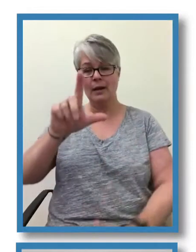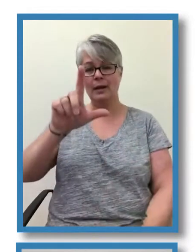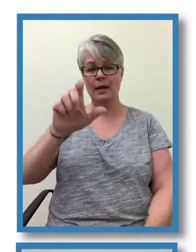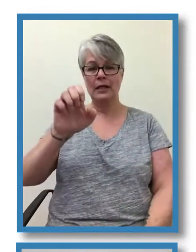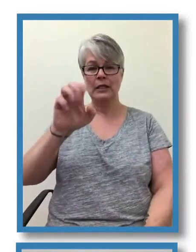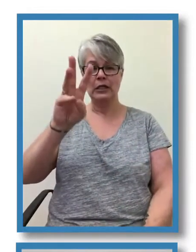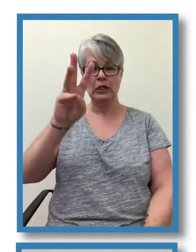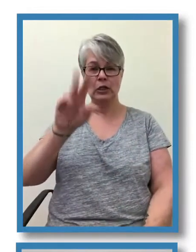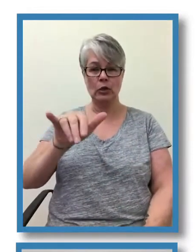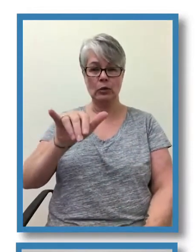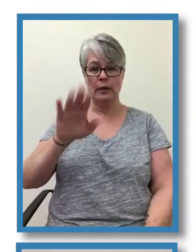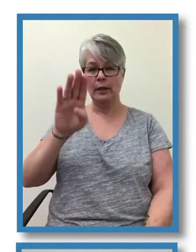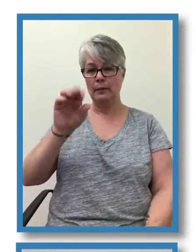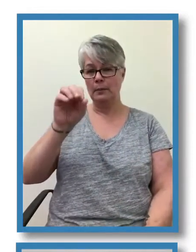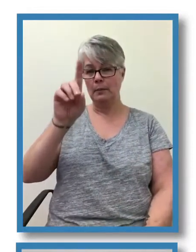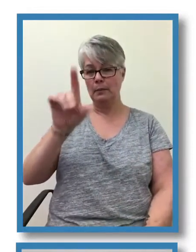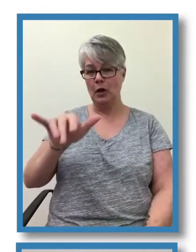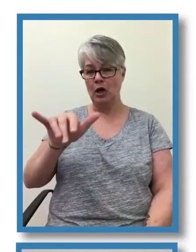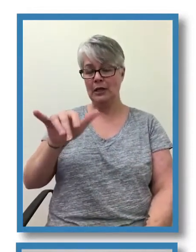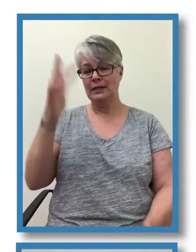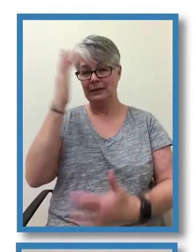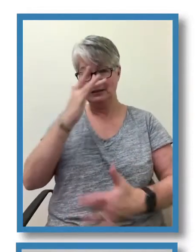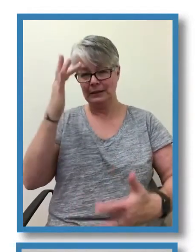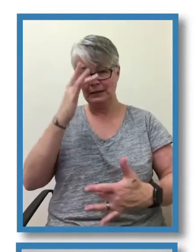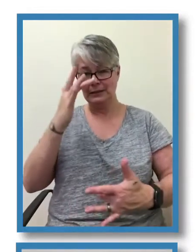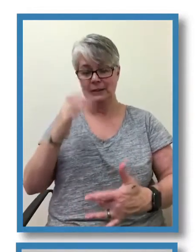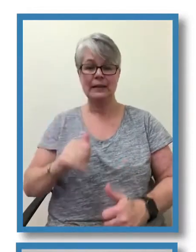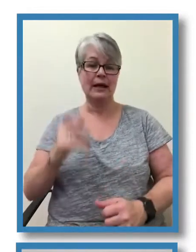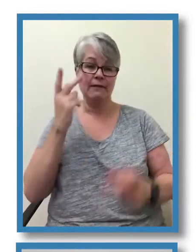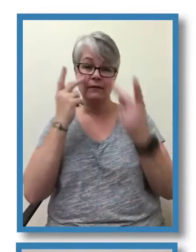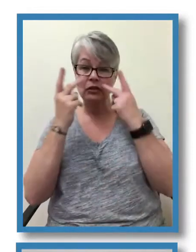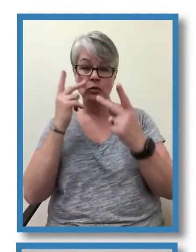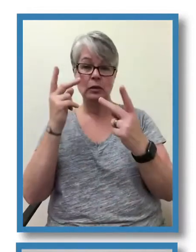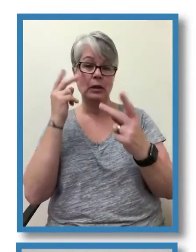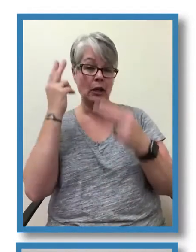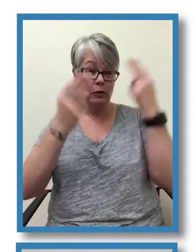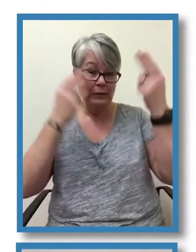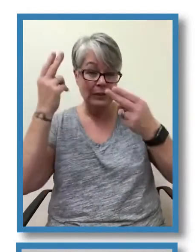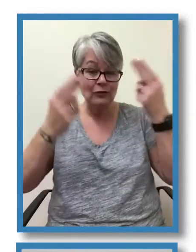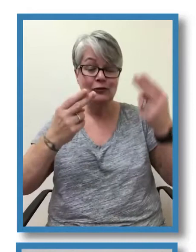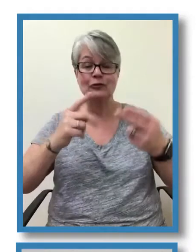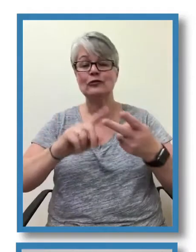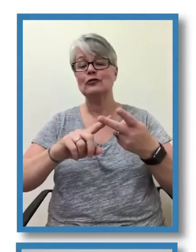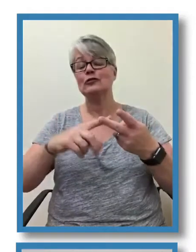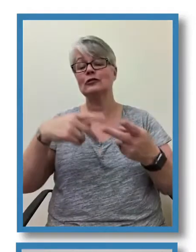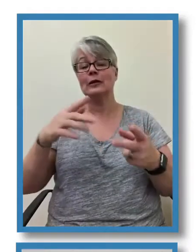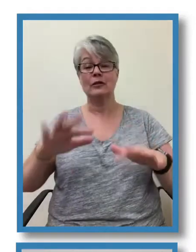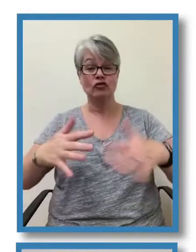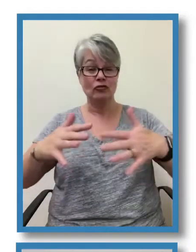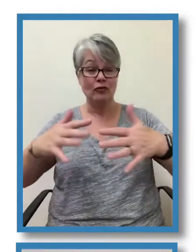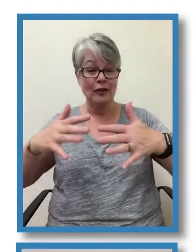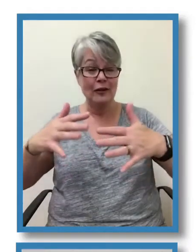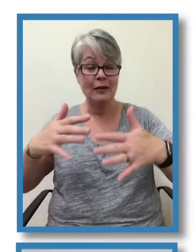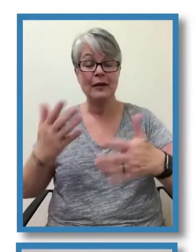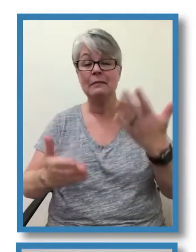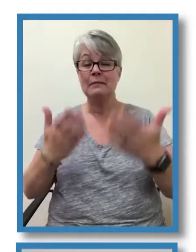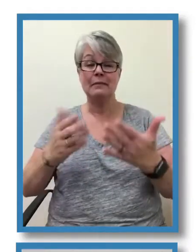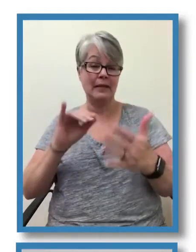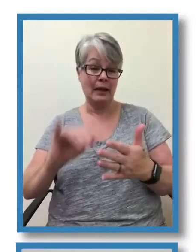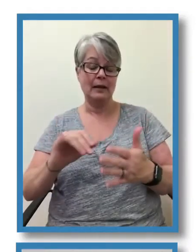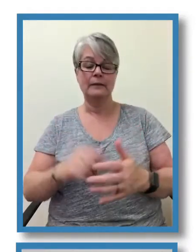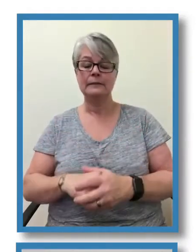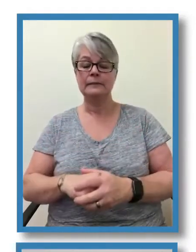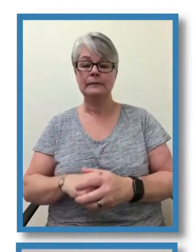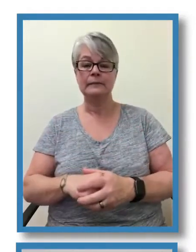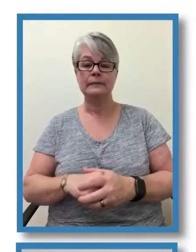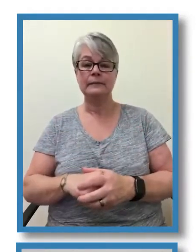hallucinations, seeing people that are not there. And people with Alzheimer's disease can sometimes develop Lewy body disease as a